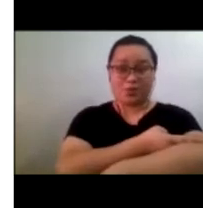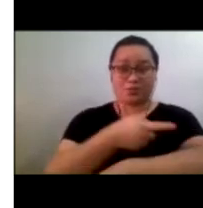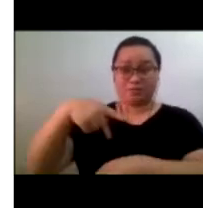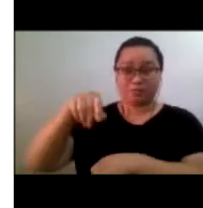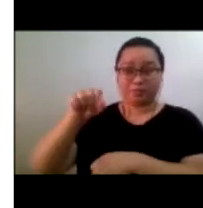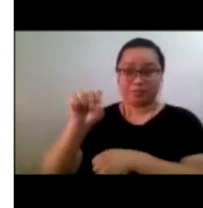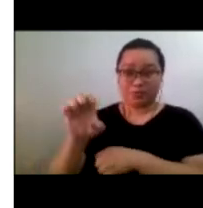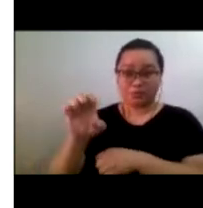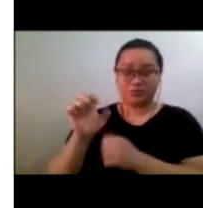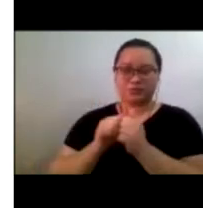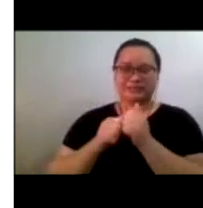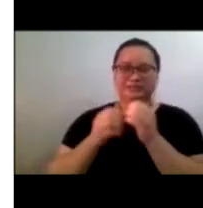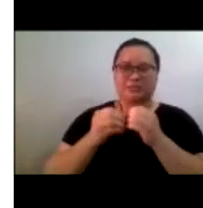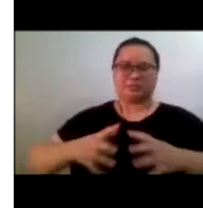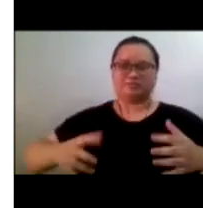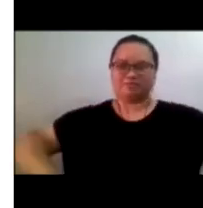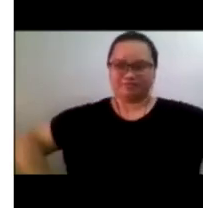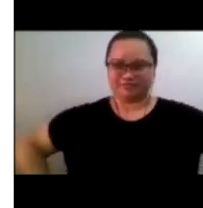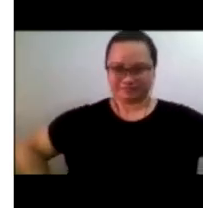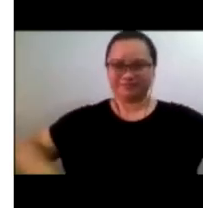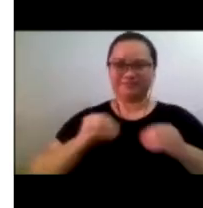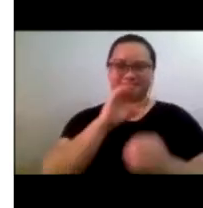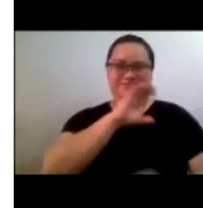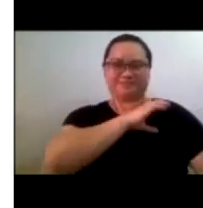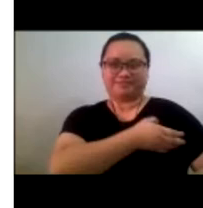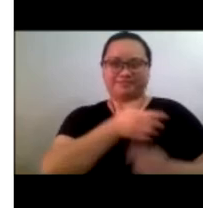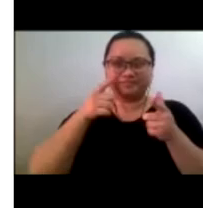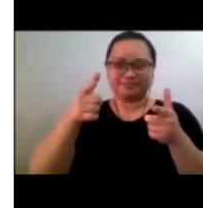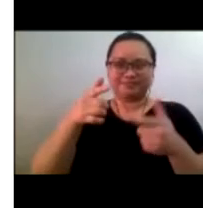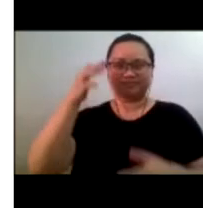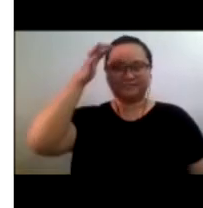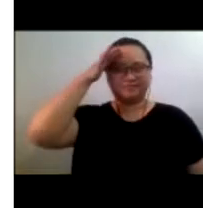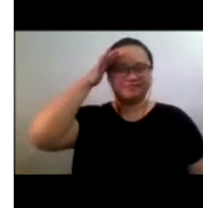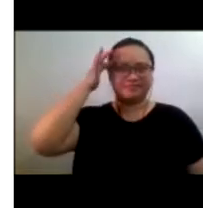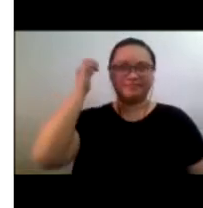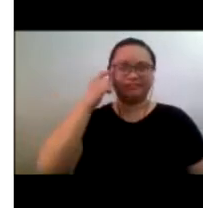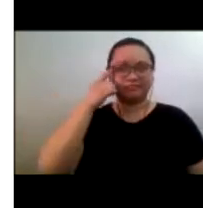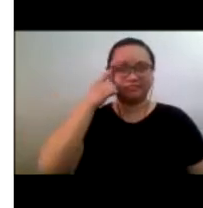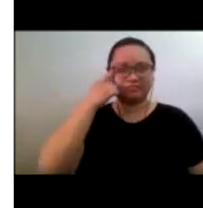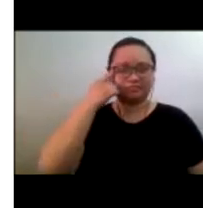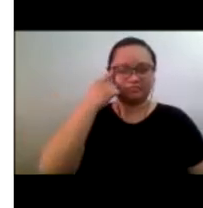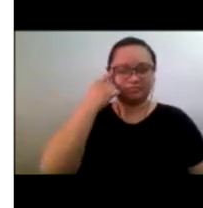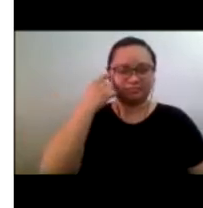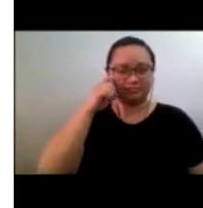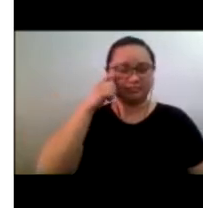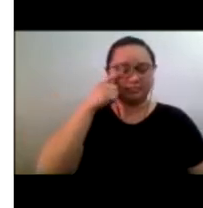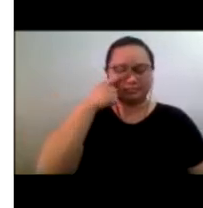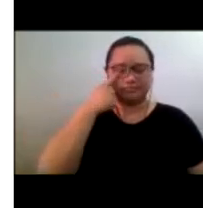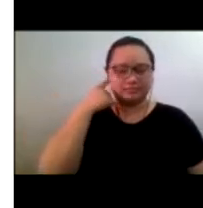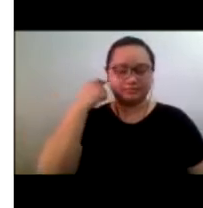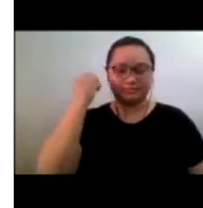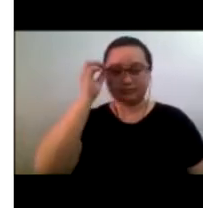was researching about, and her book was entitled Presence. And so, but she talked